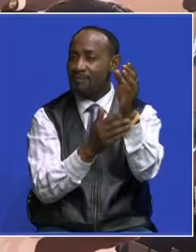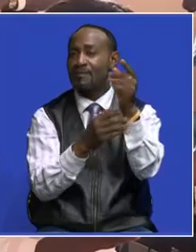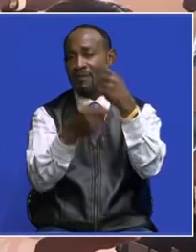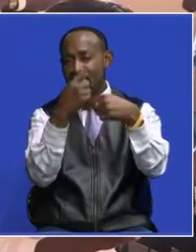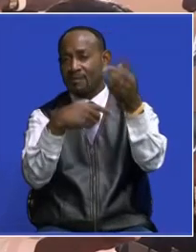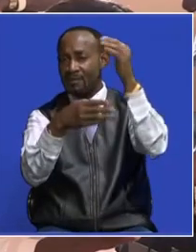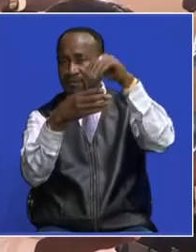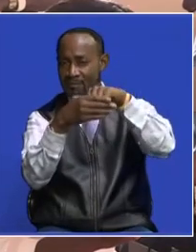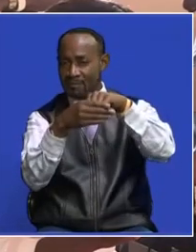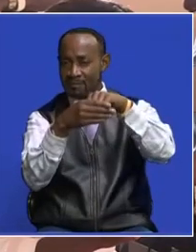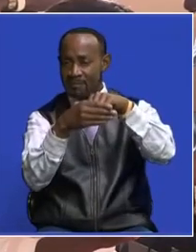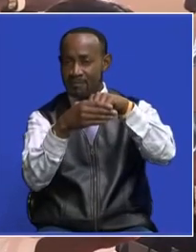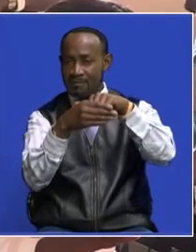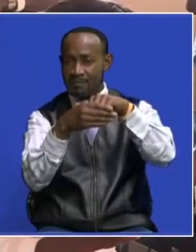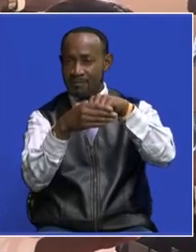coming in,